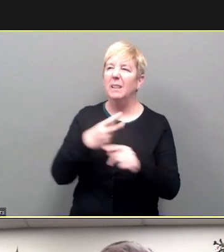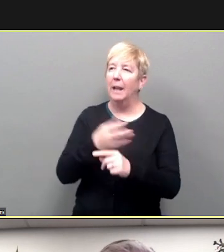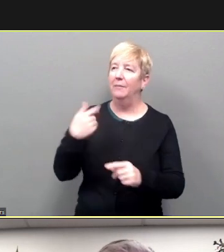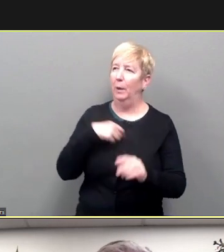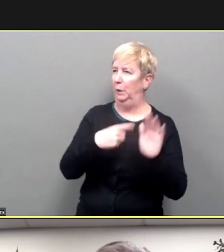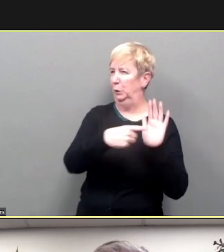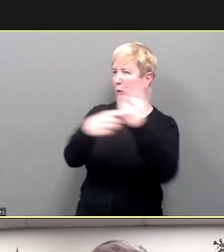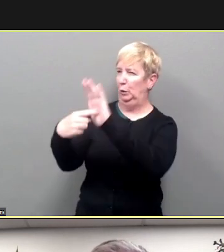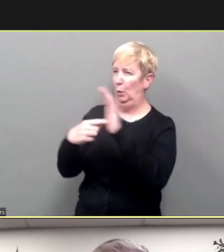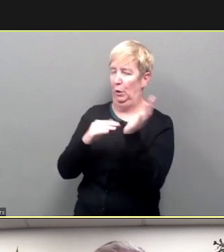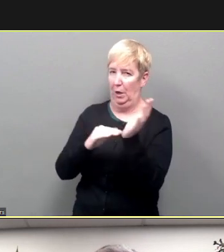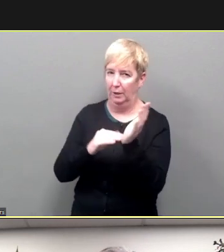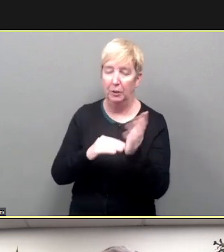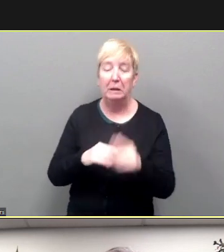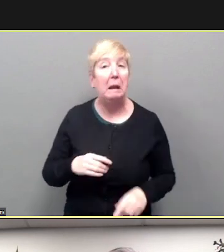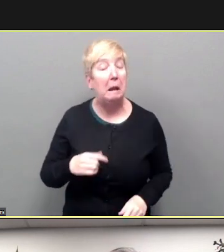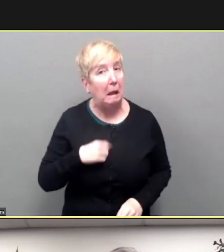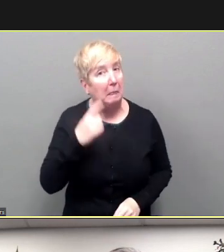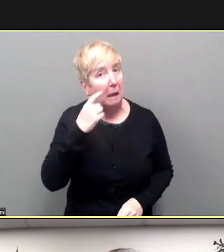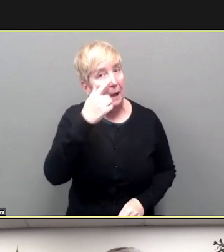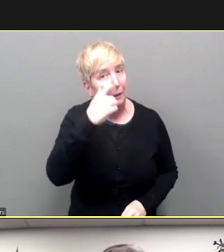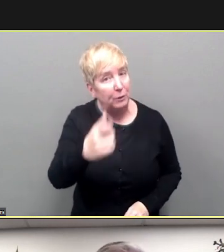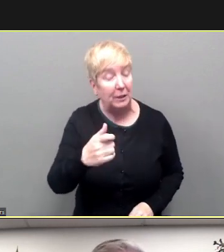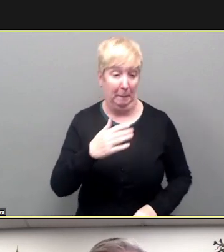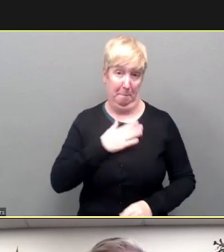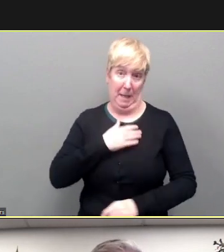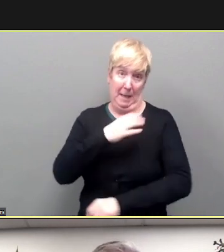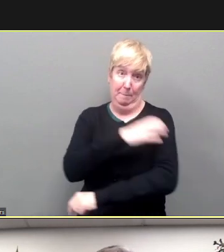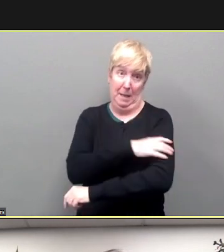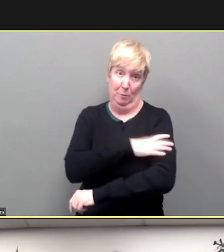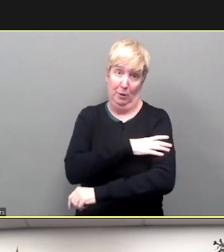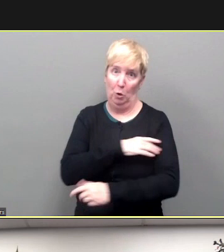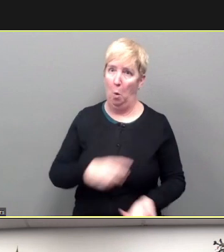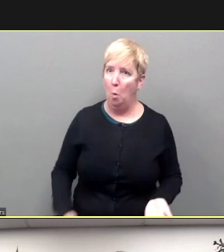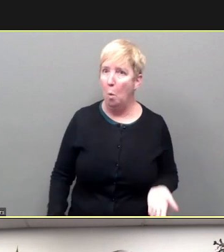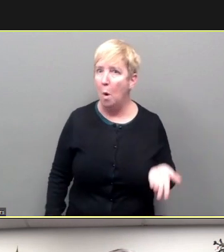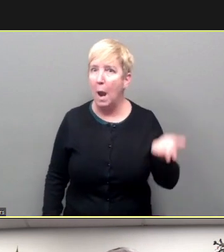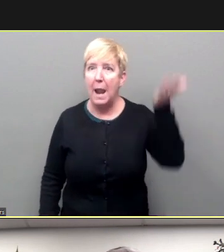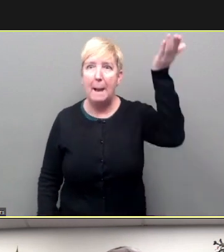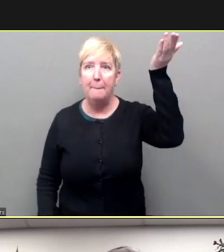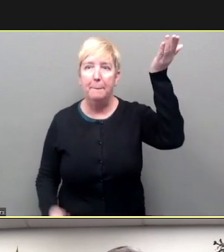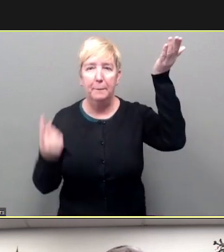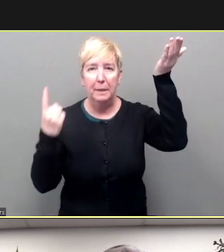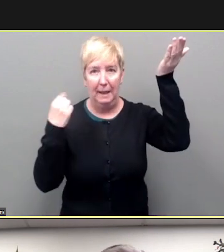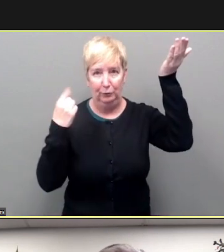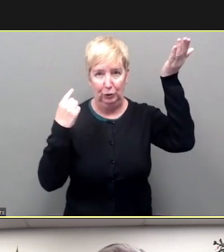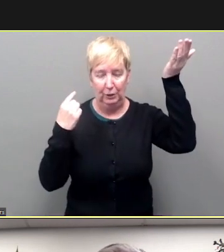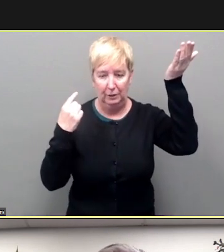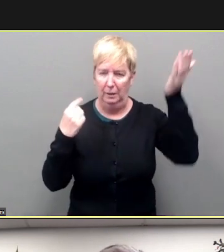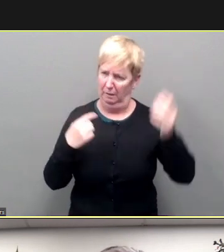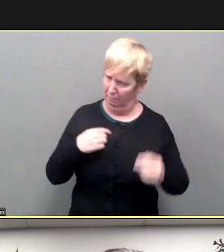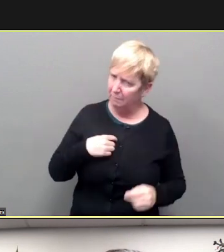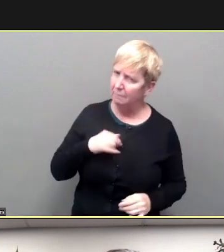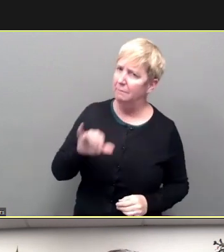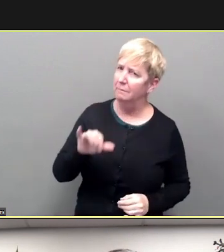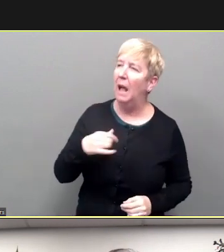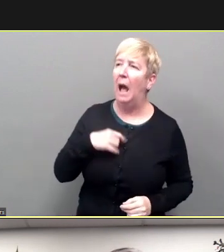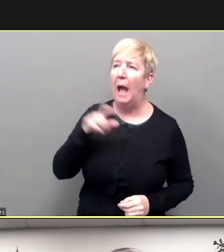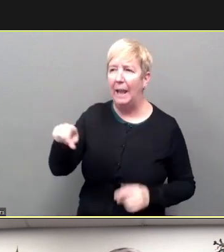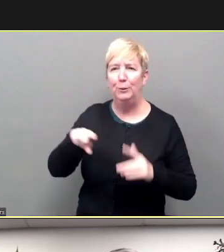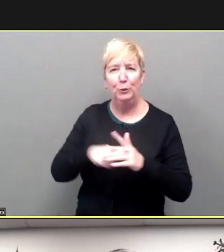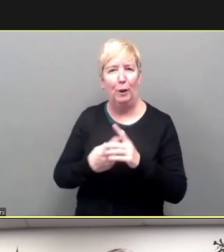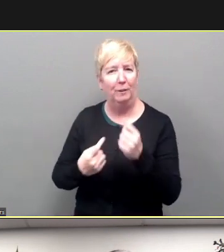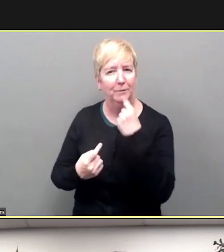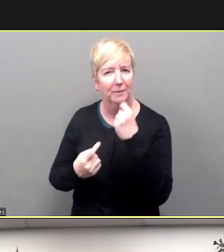kind of interesting. My blood pressure actually went way up last year as part of the pandemic, to the point that I had to start taking